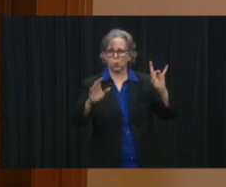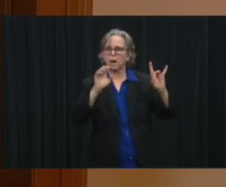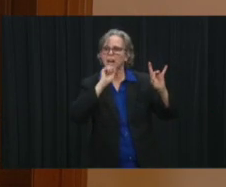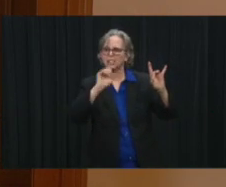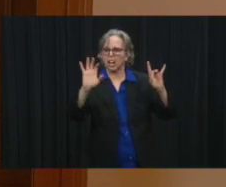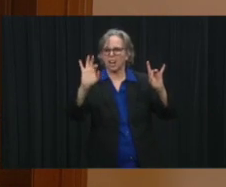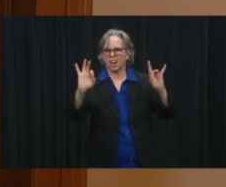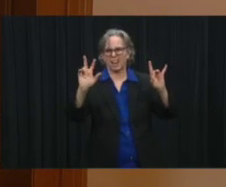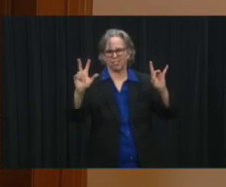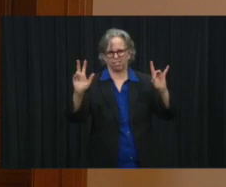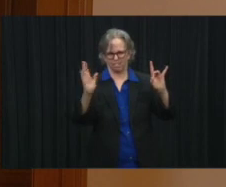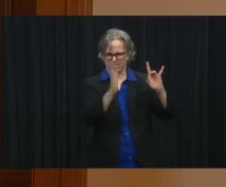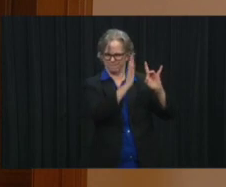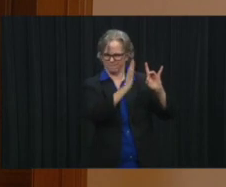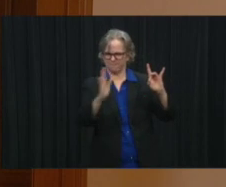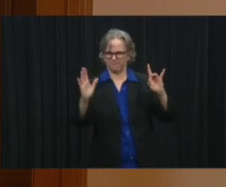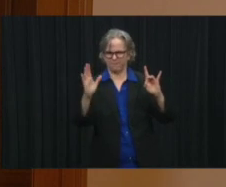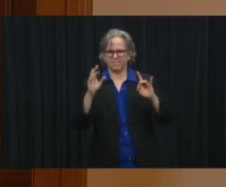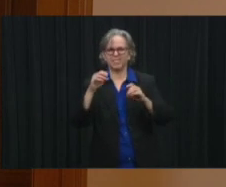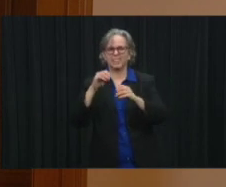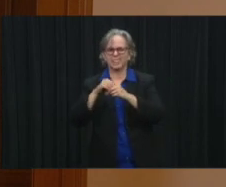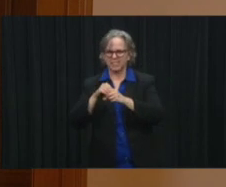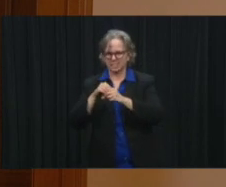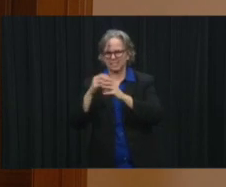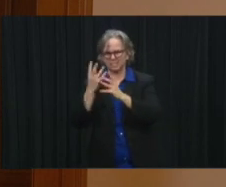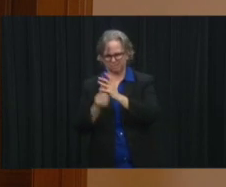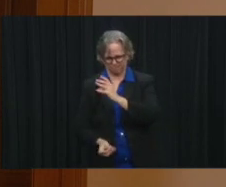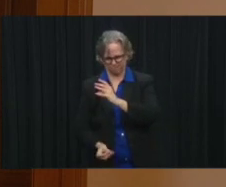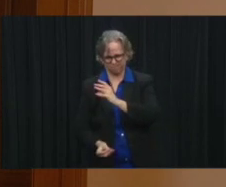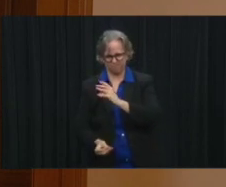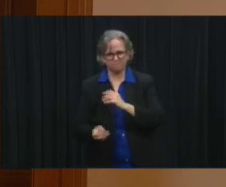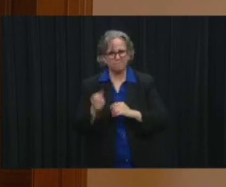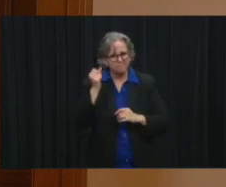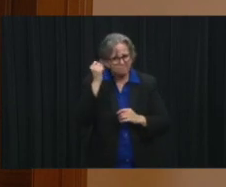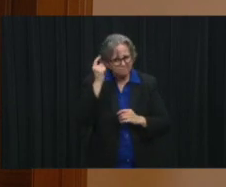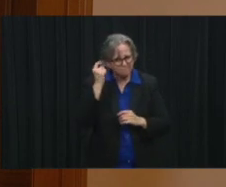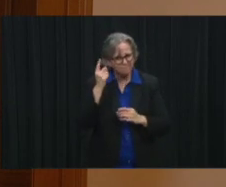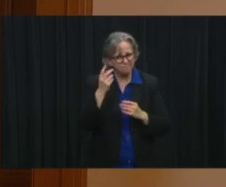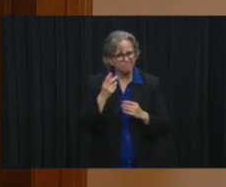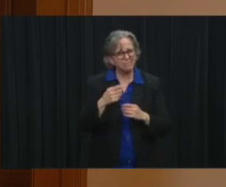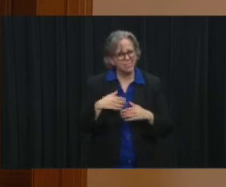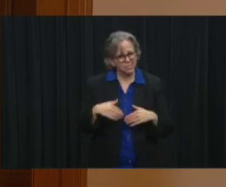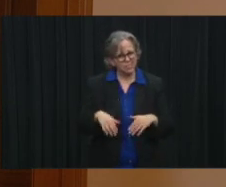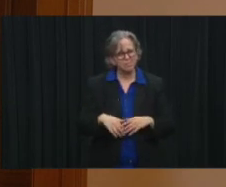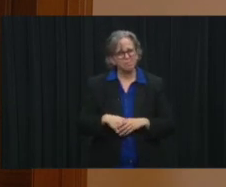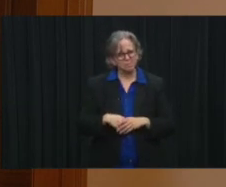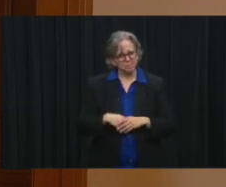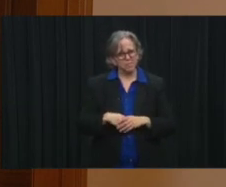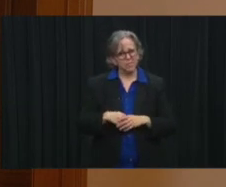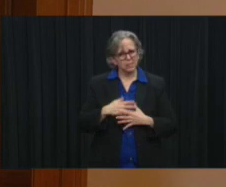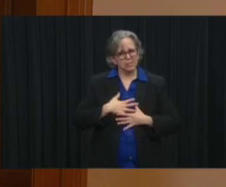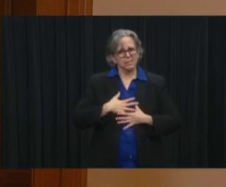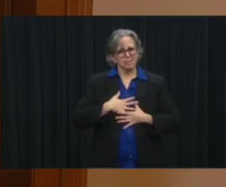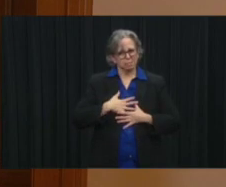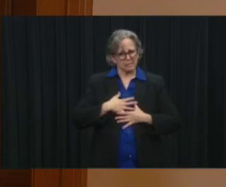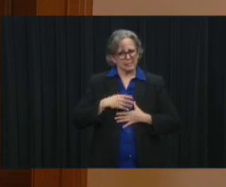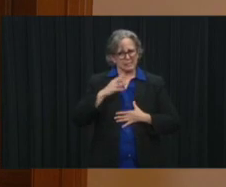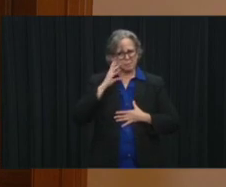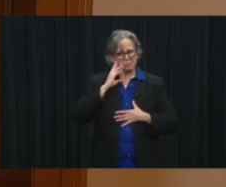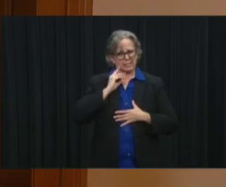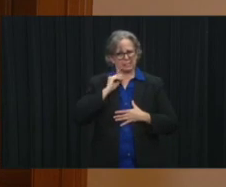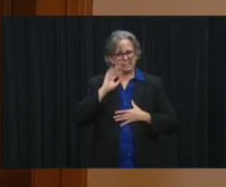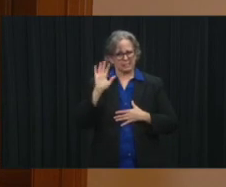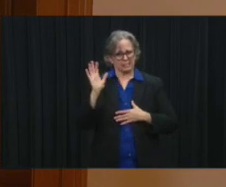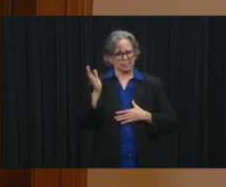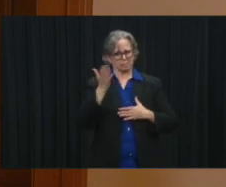It's important to say that we are very much in the heavy part of the storm and going into the eye of the storm.